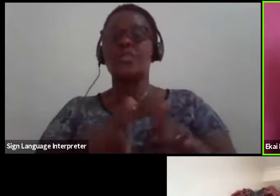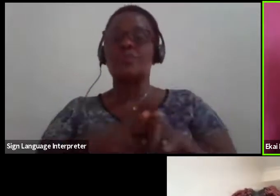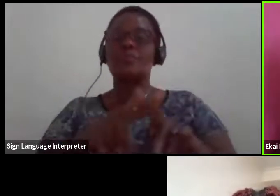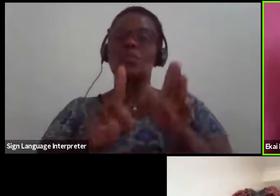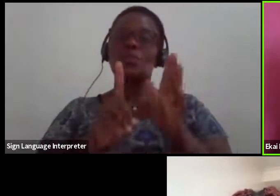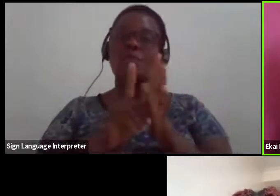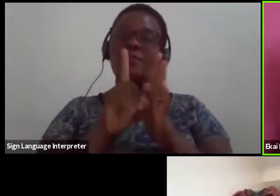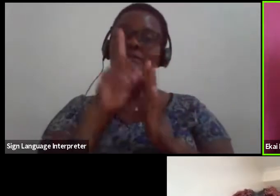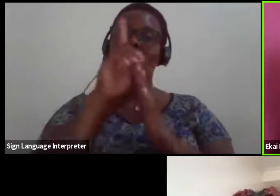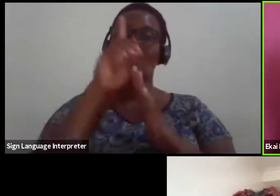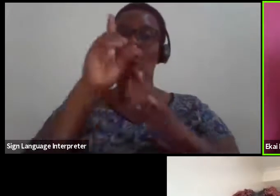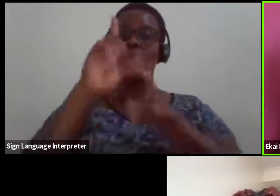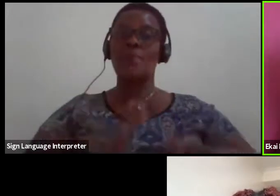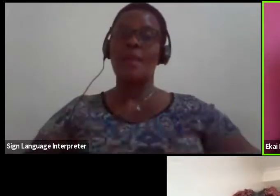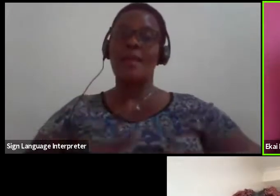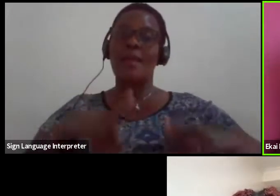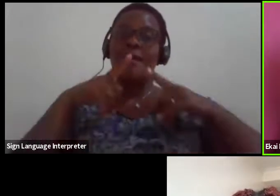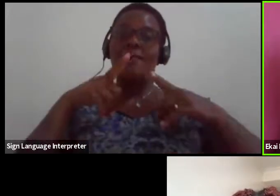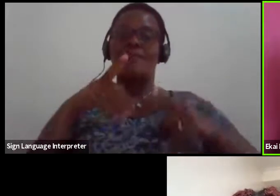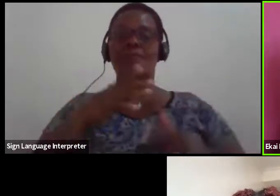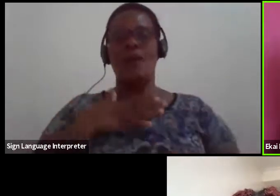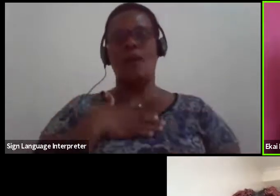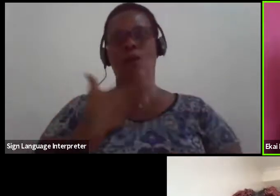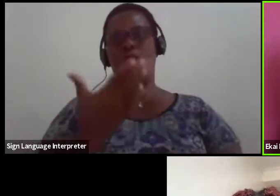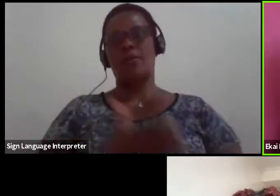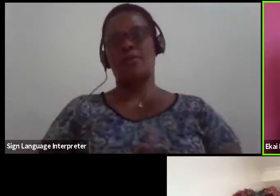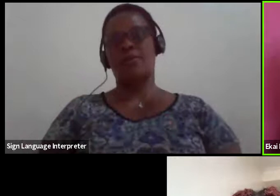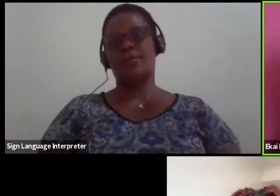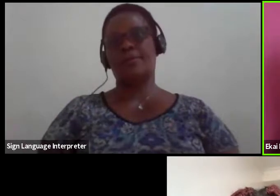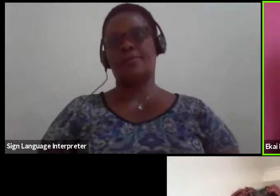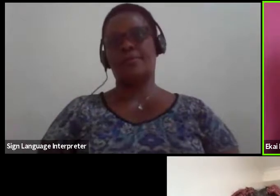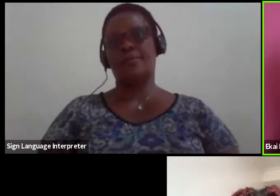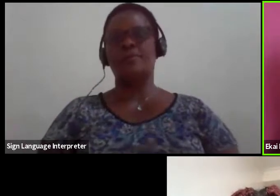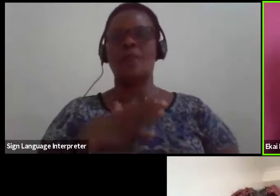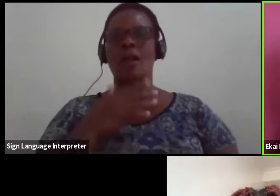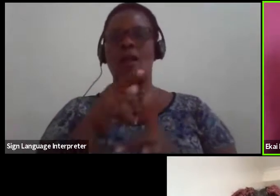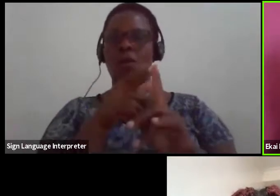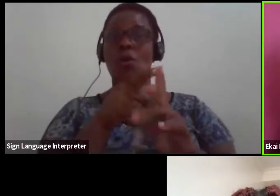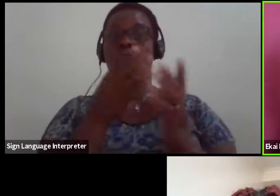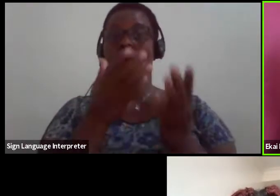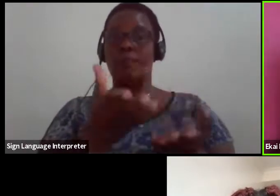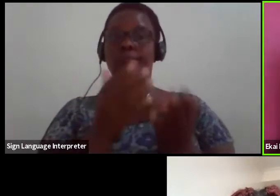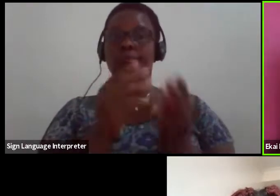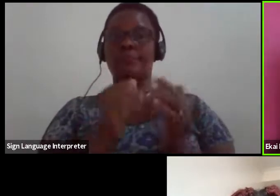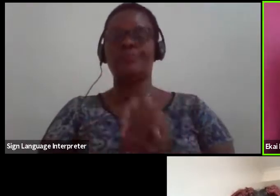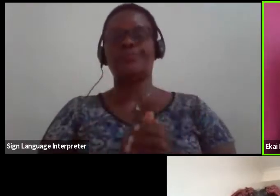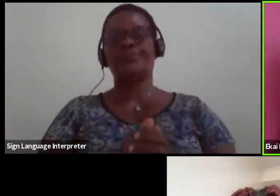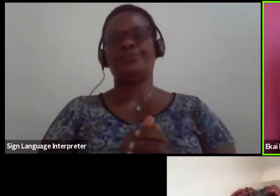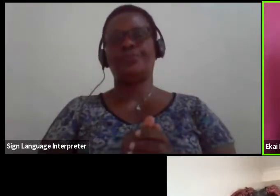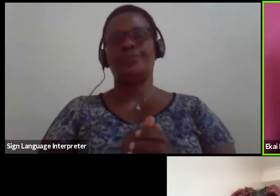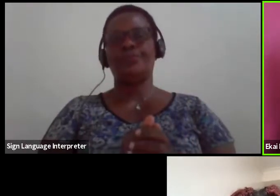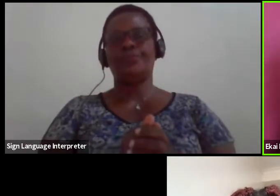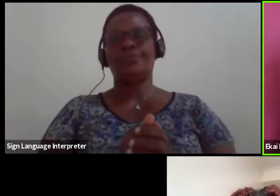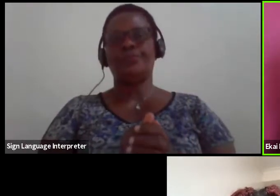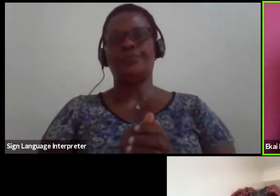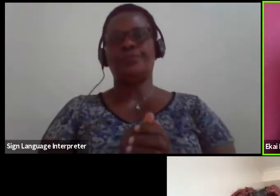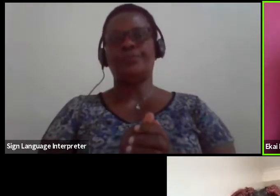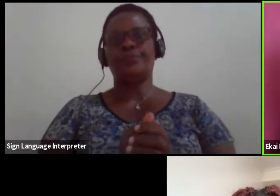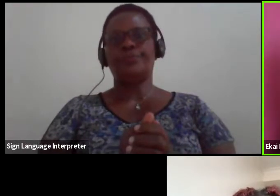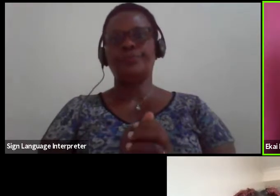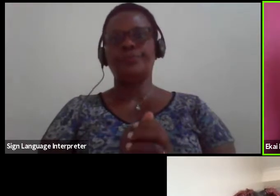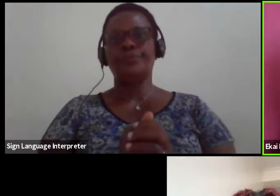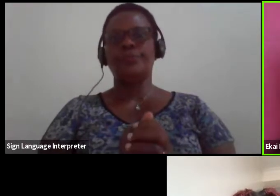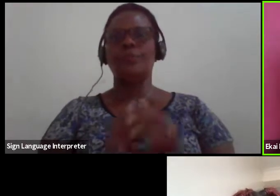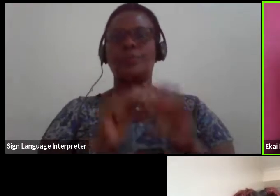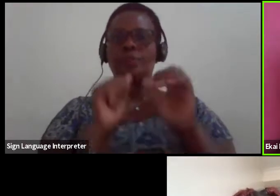lives as a people. So that is the goal that we have at Paradigm Initiative. We intend to spread this message across Africa,